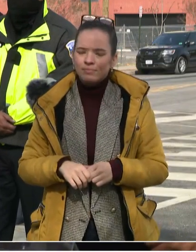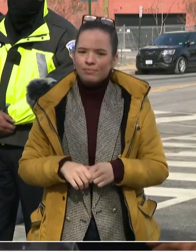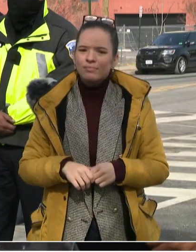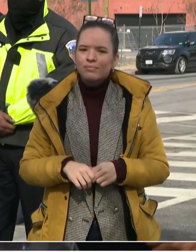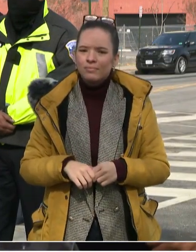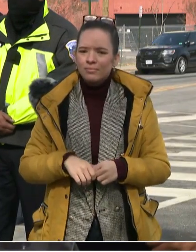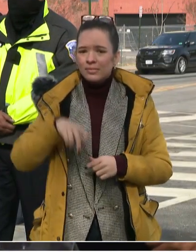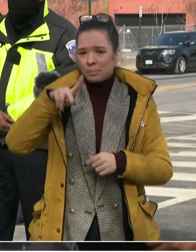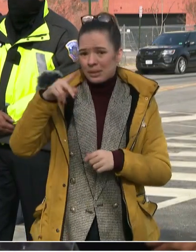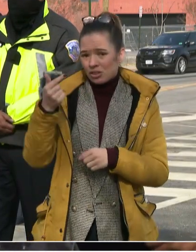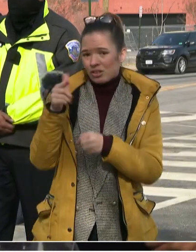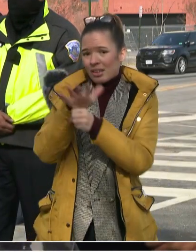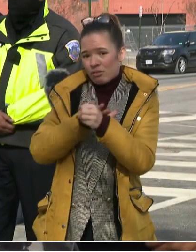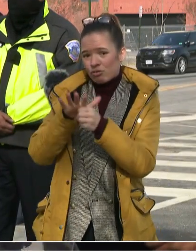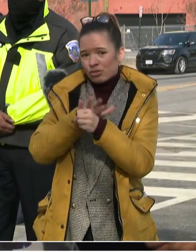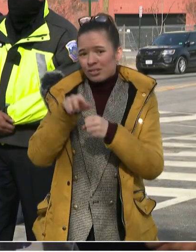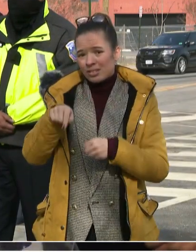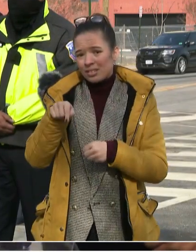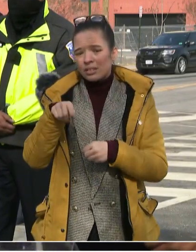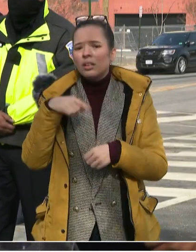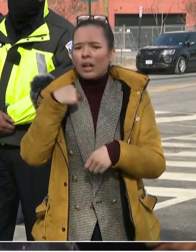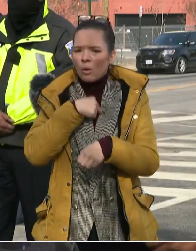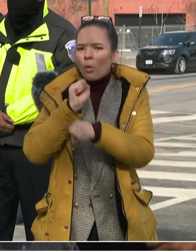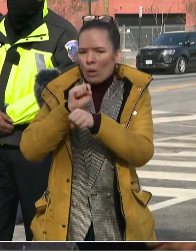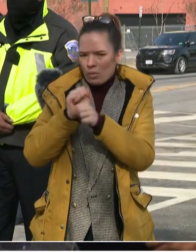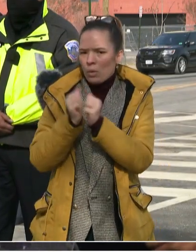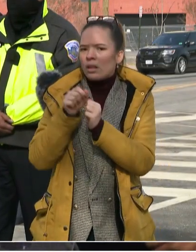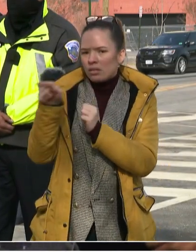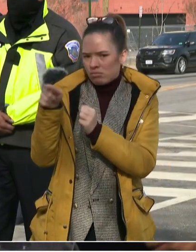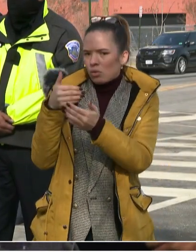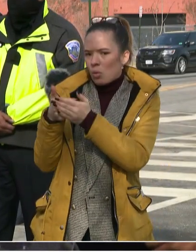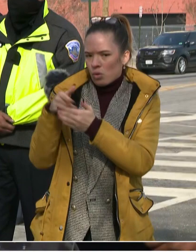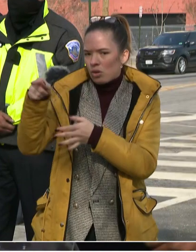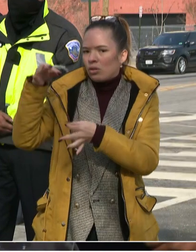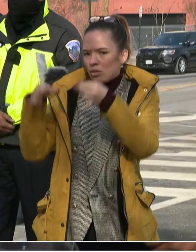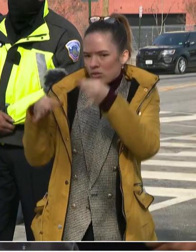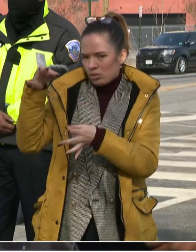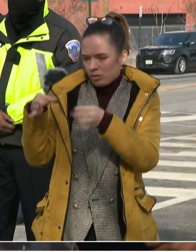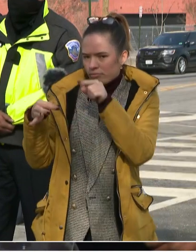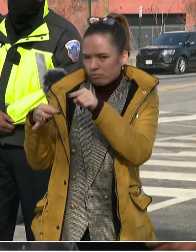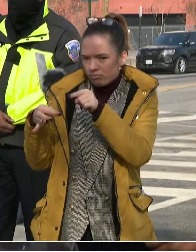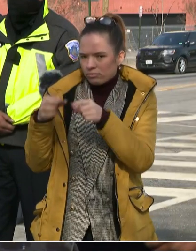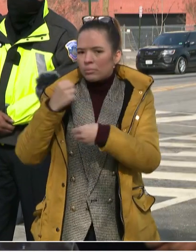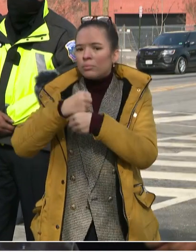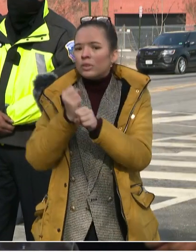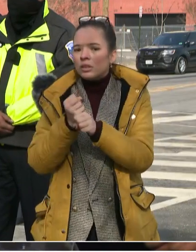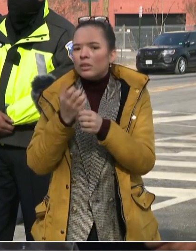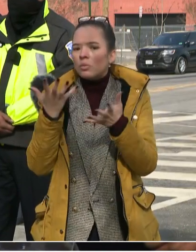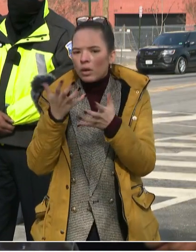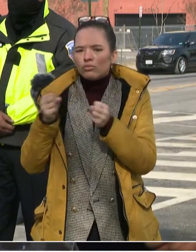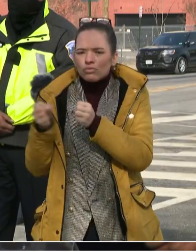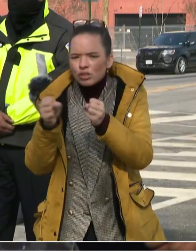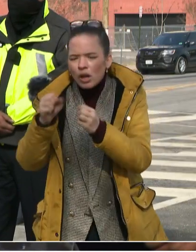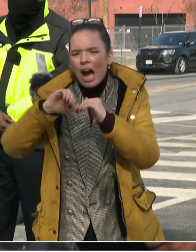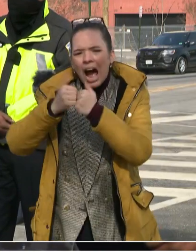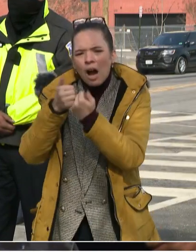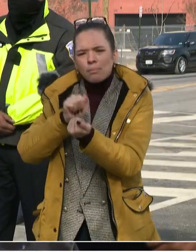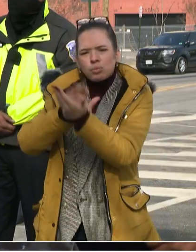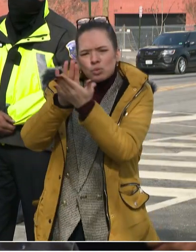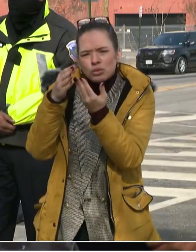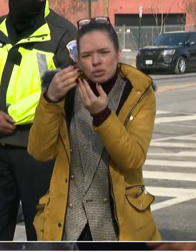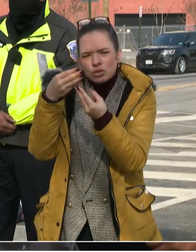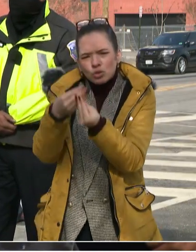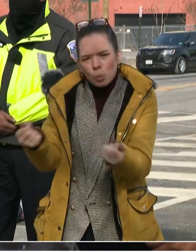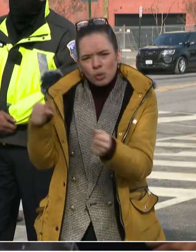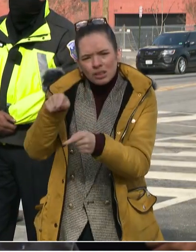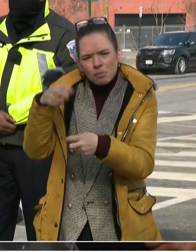you is that I've been working directly with our courts to create a strategy that will help address this problem. I want to thank Judge Tillerson